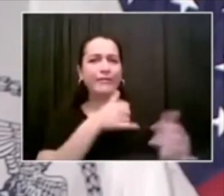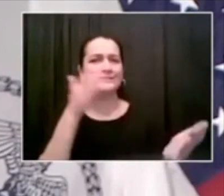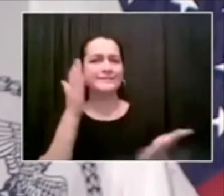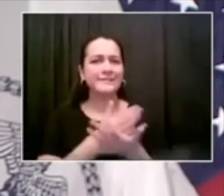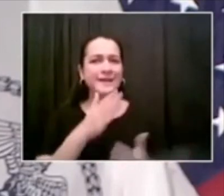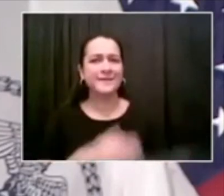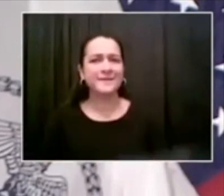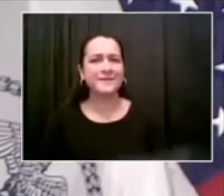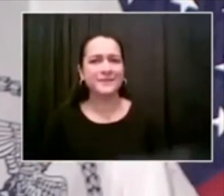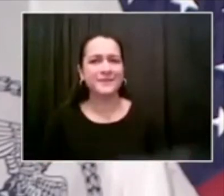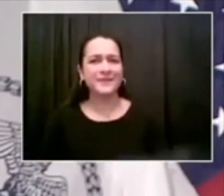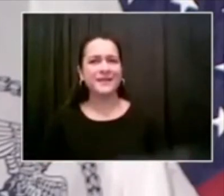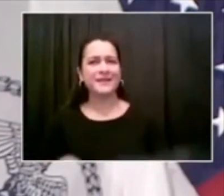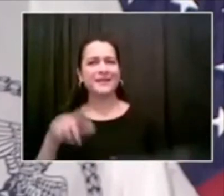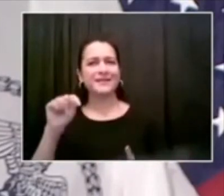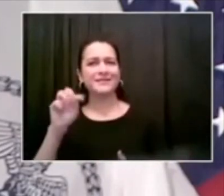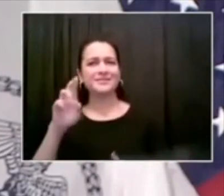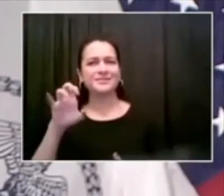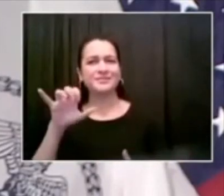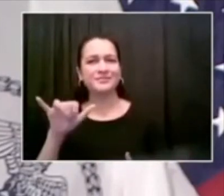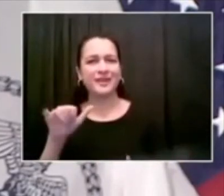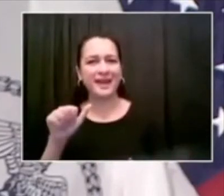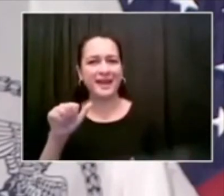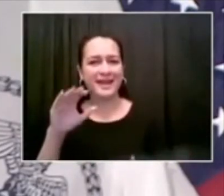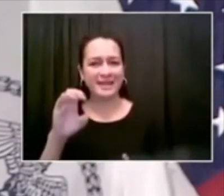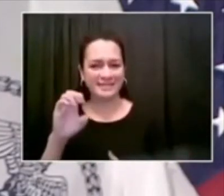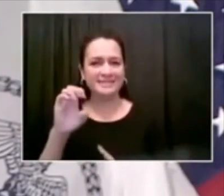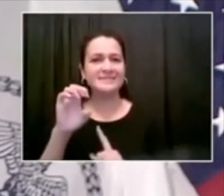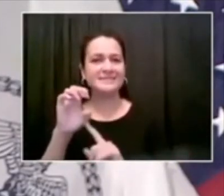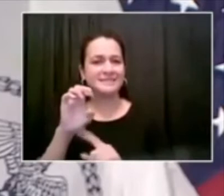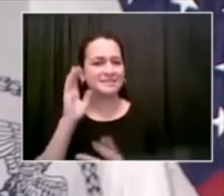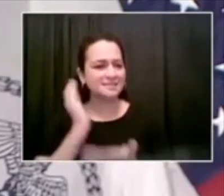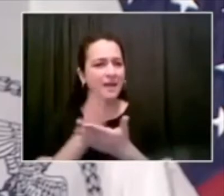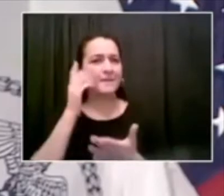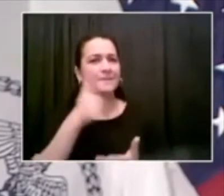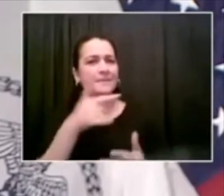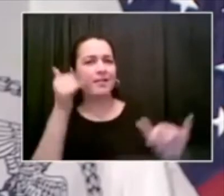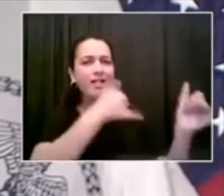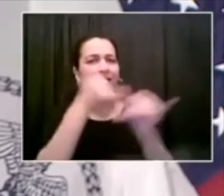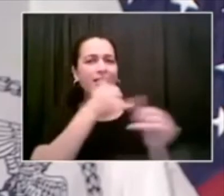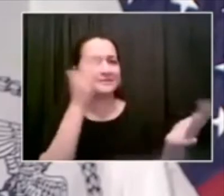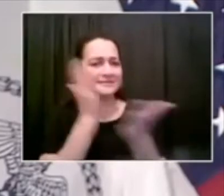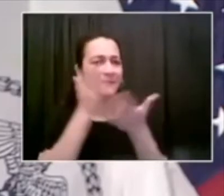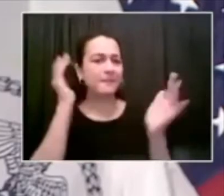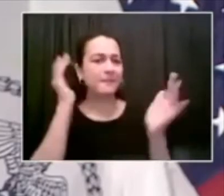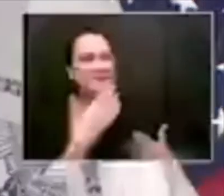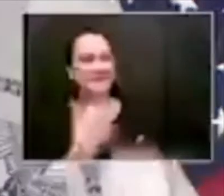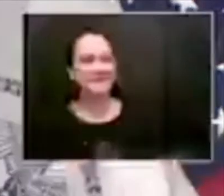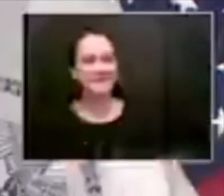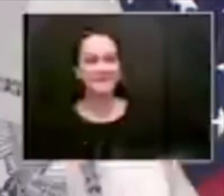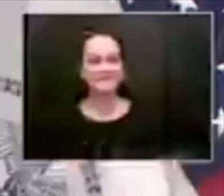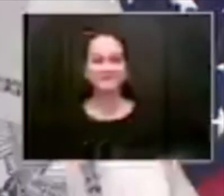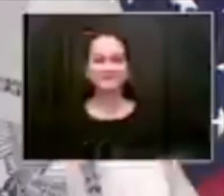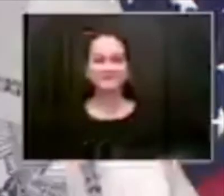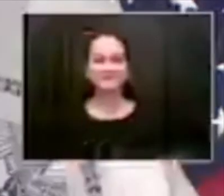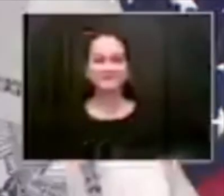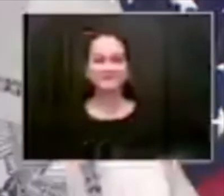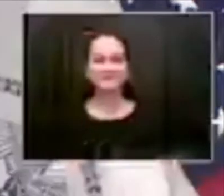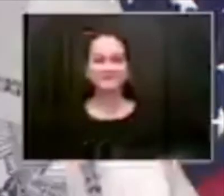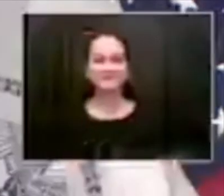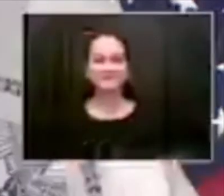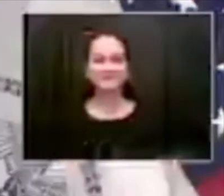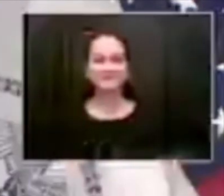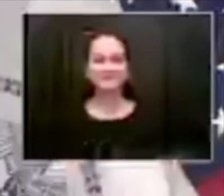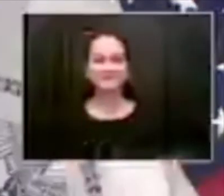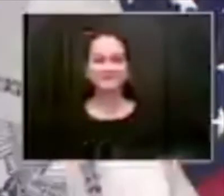on. Play the game the right way. See if you can win. I think the Knicks are going to teach you a lesson." Yes, sir. That's all I need to know.